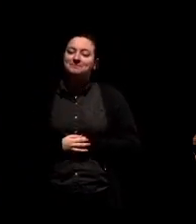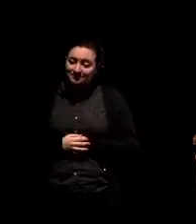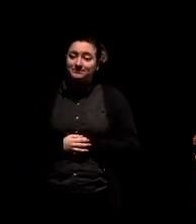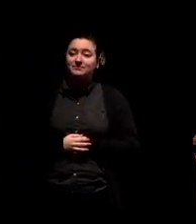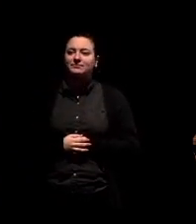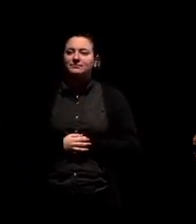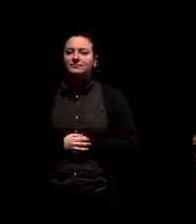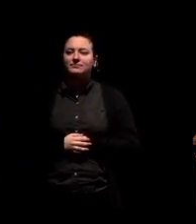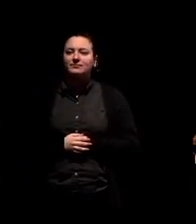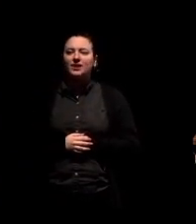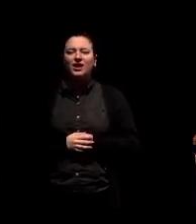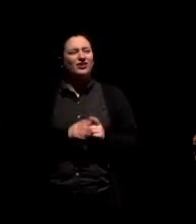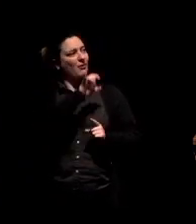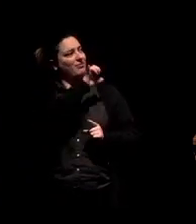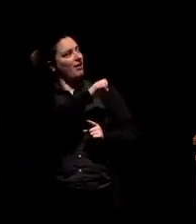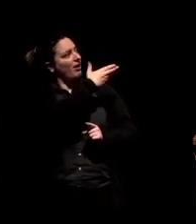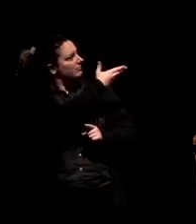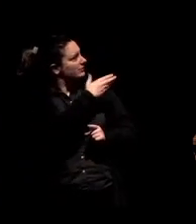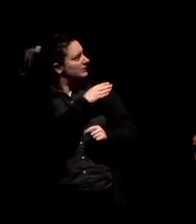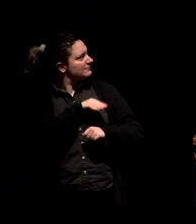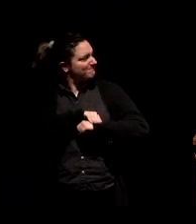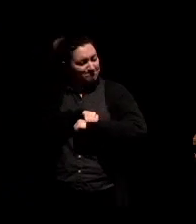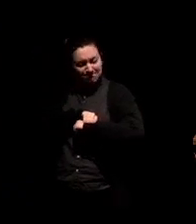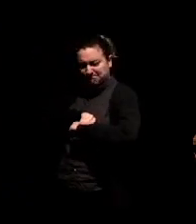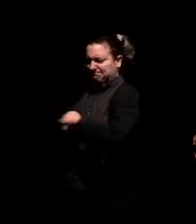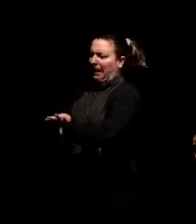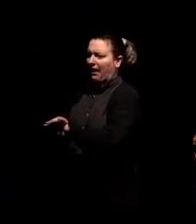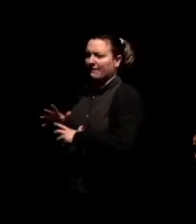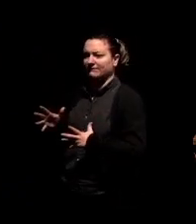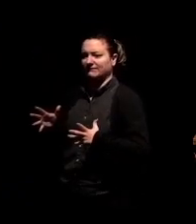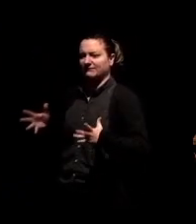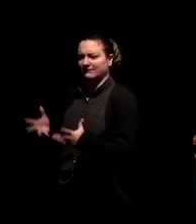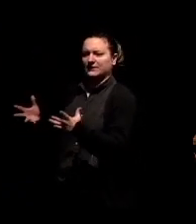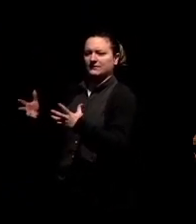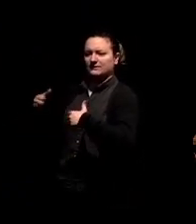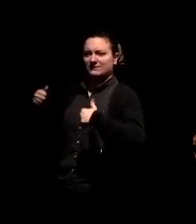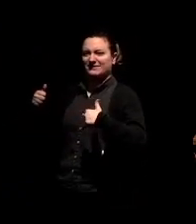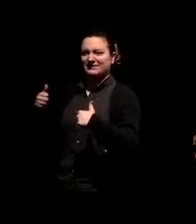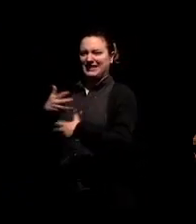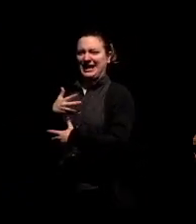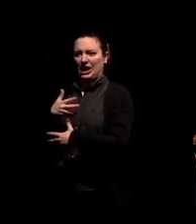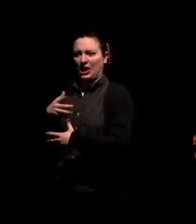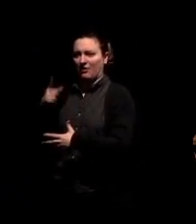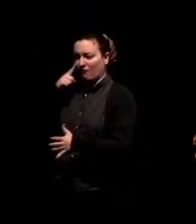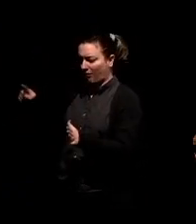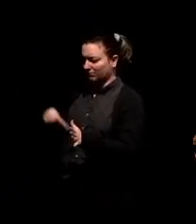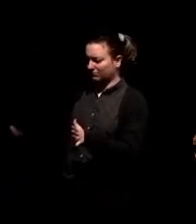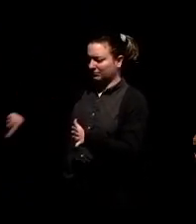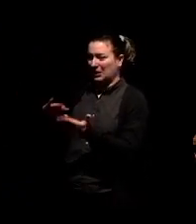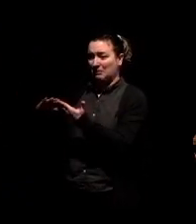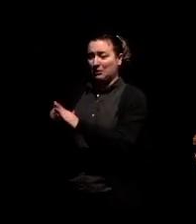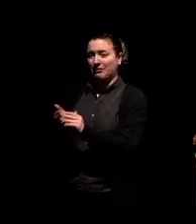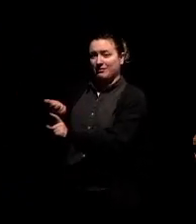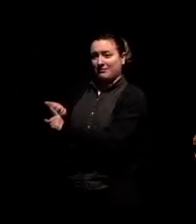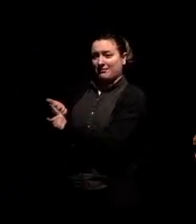And so inciting fear across communities, across minoritized communities, is part of the strategy and is strategic,